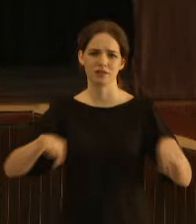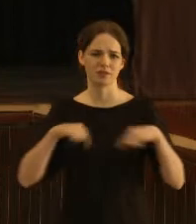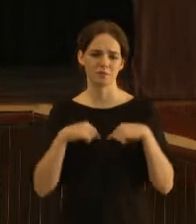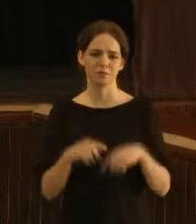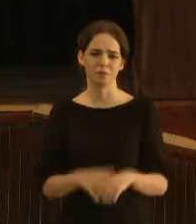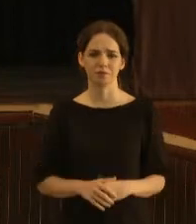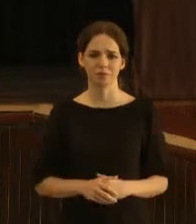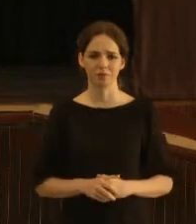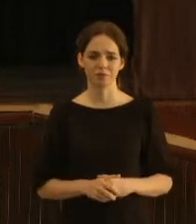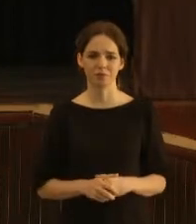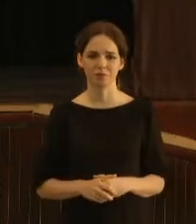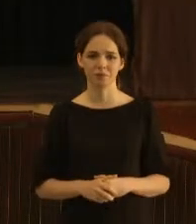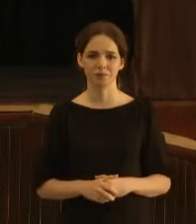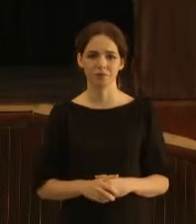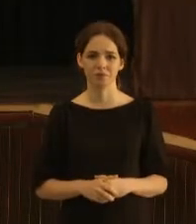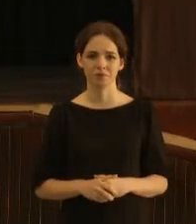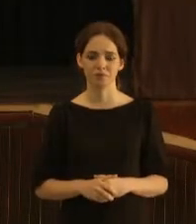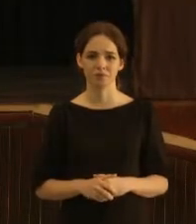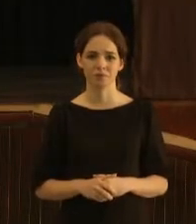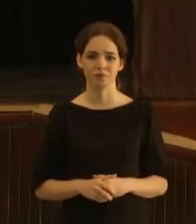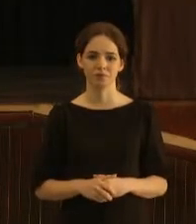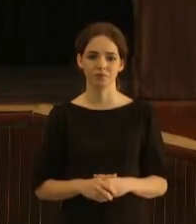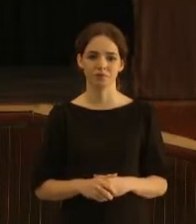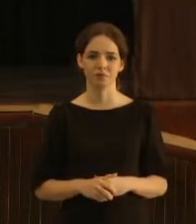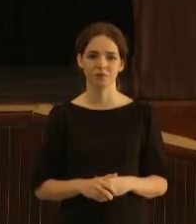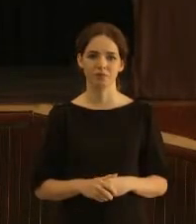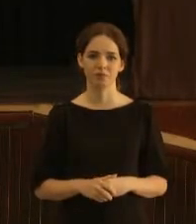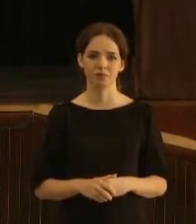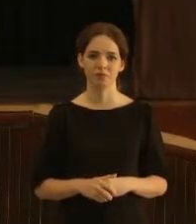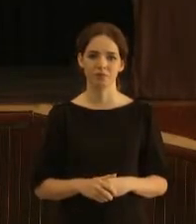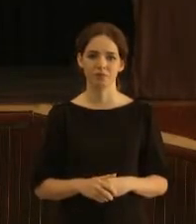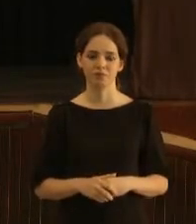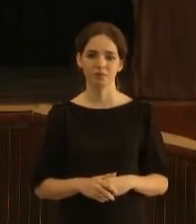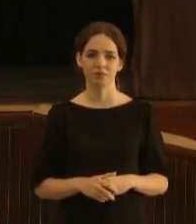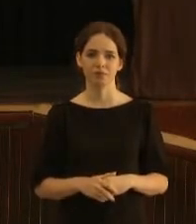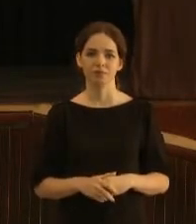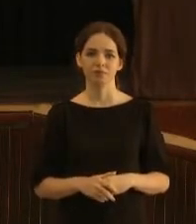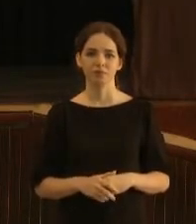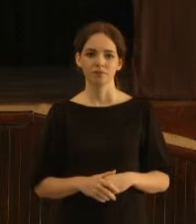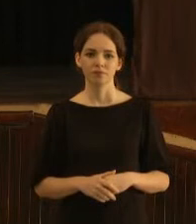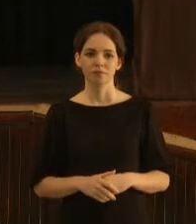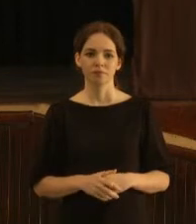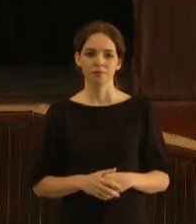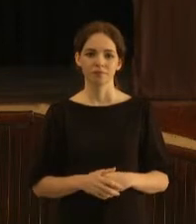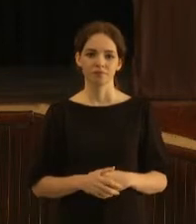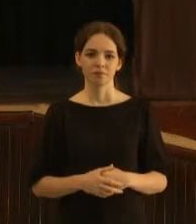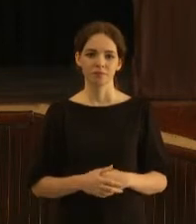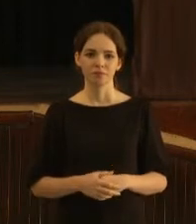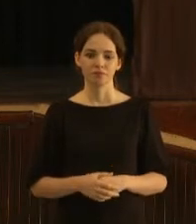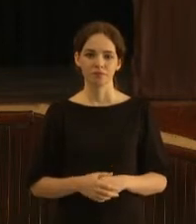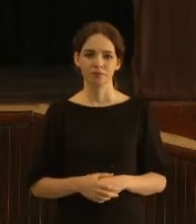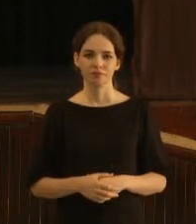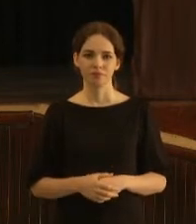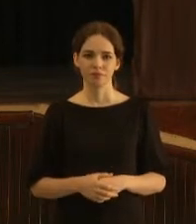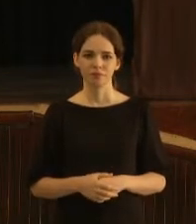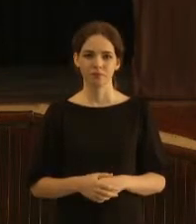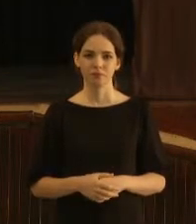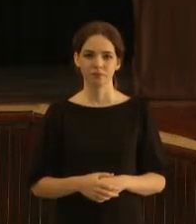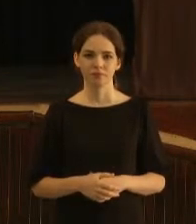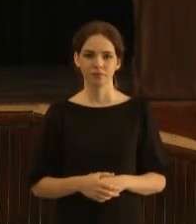Madam Speaker, of wie eers het nog gevra of ons die bil gaan aanvaar. Ek aanvaar die bil met